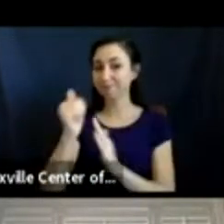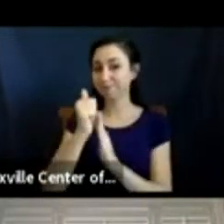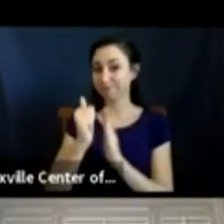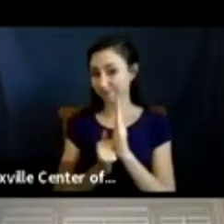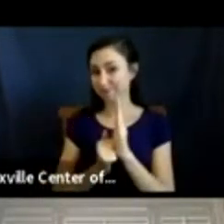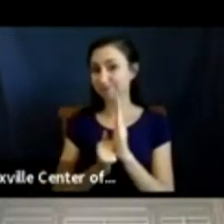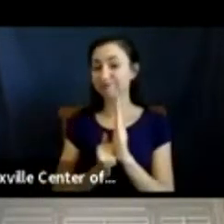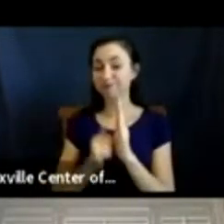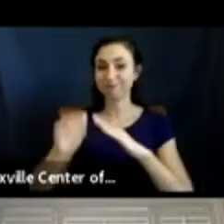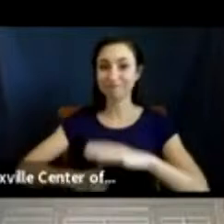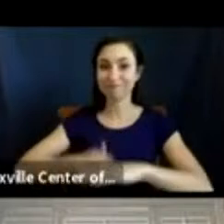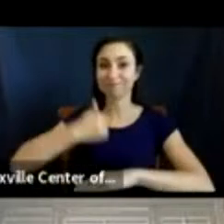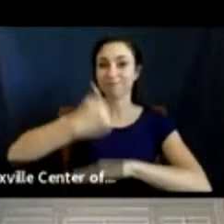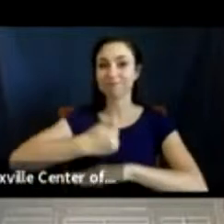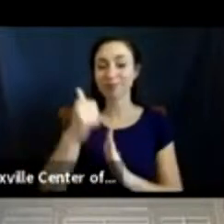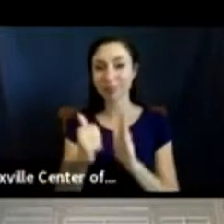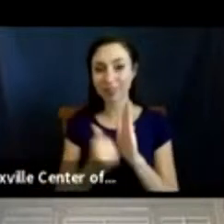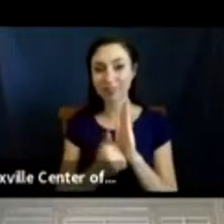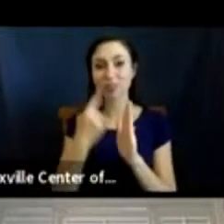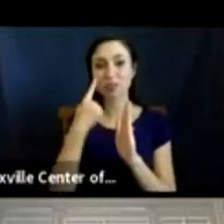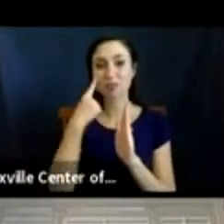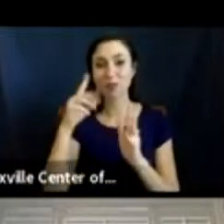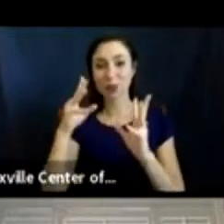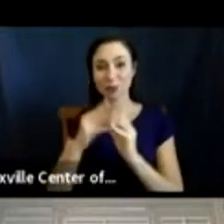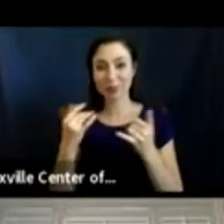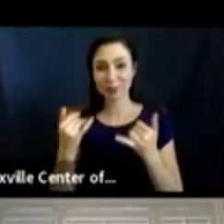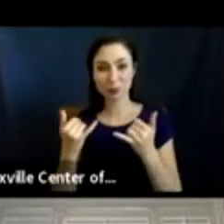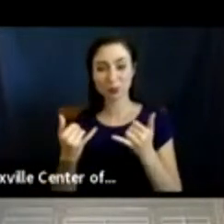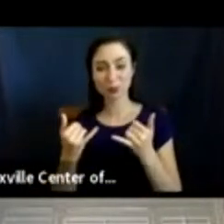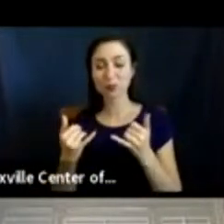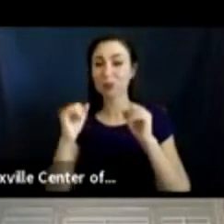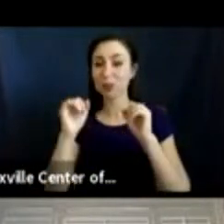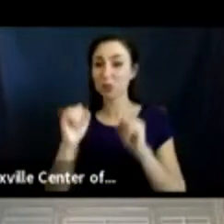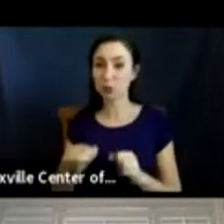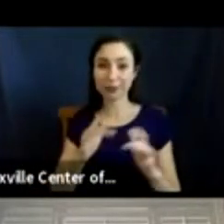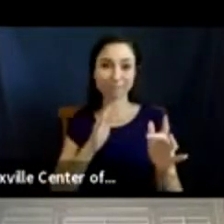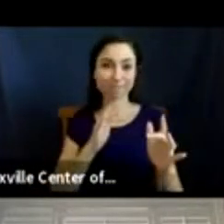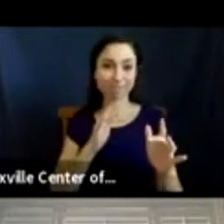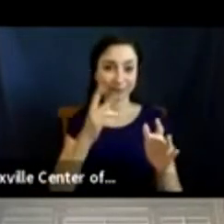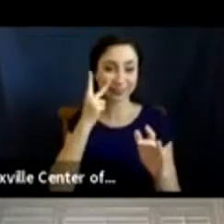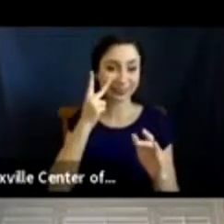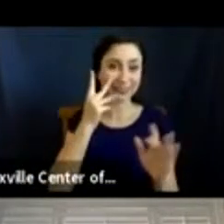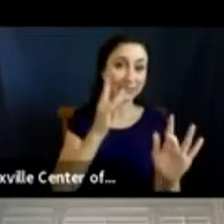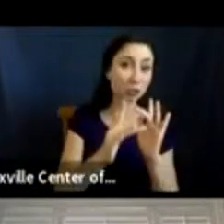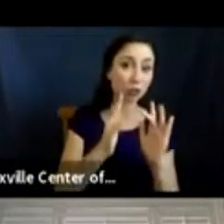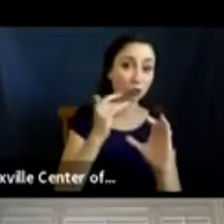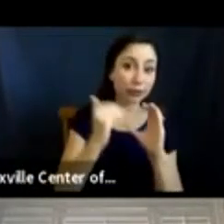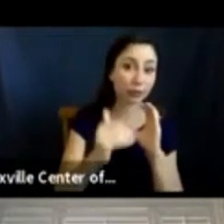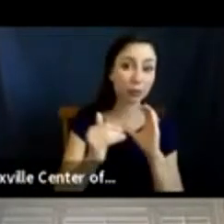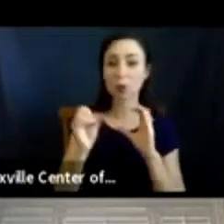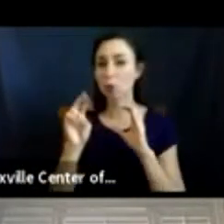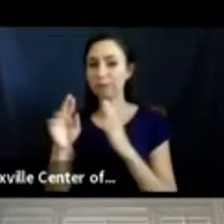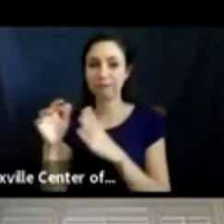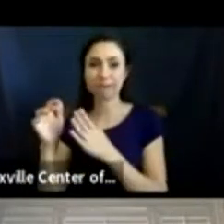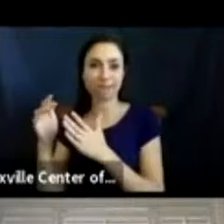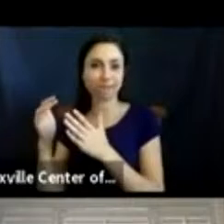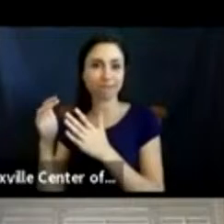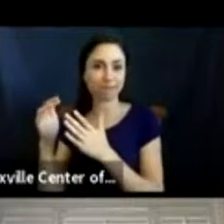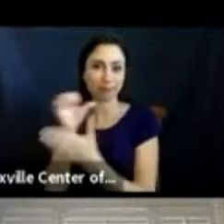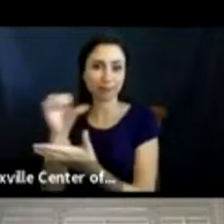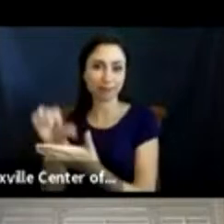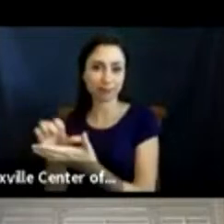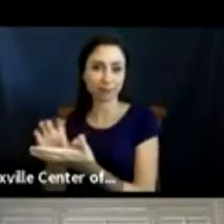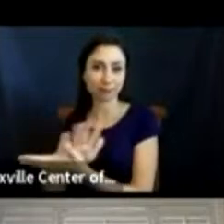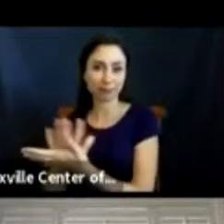to set the agenda, and you have had that either electronically or by paper before